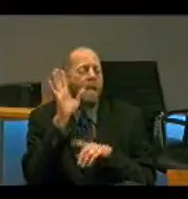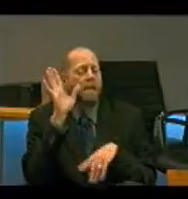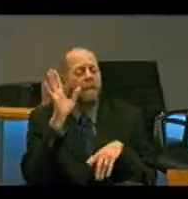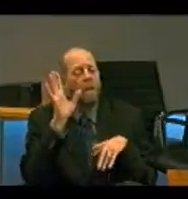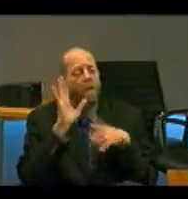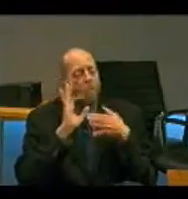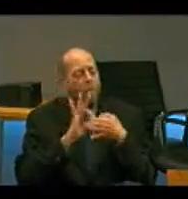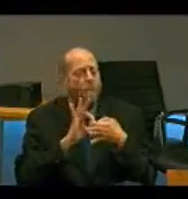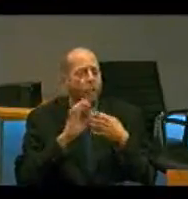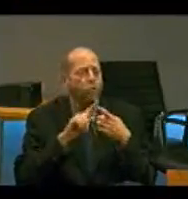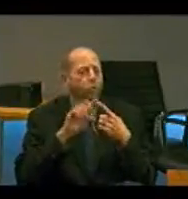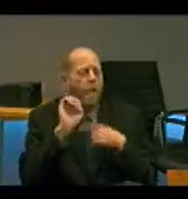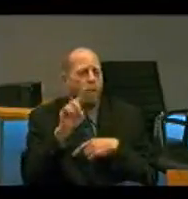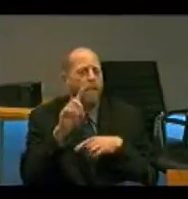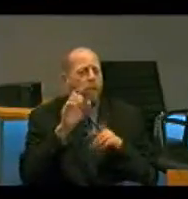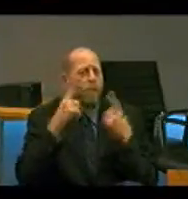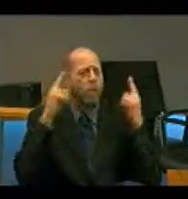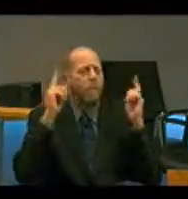achievement.